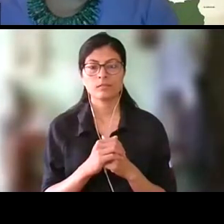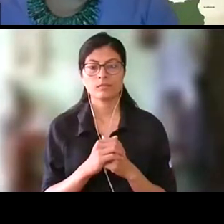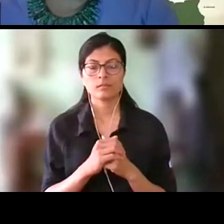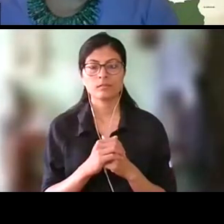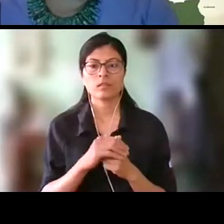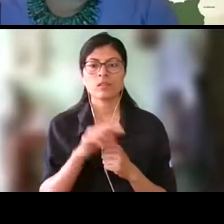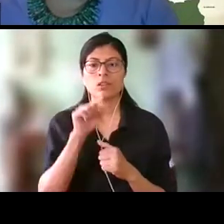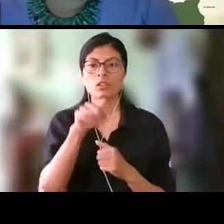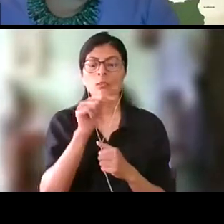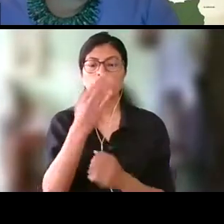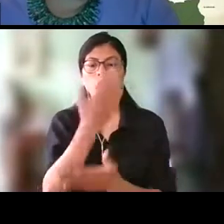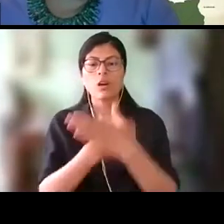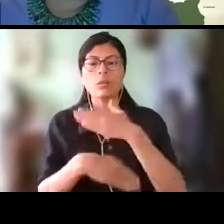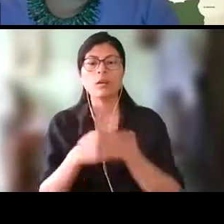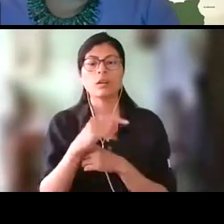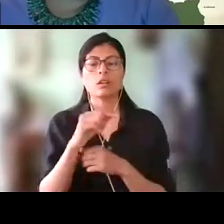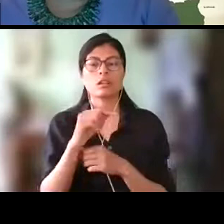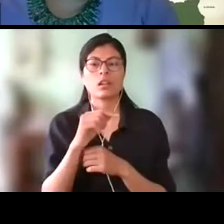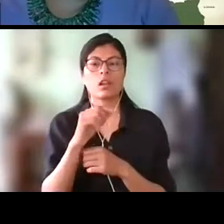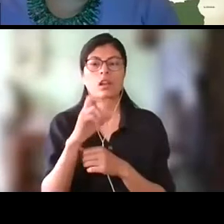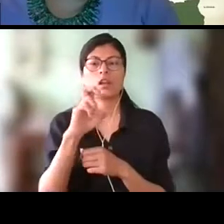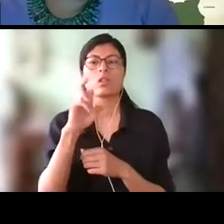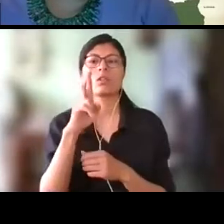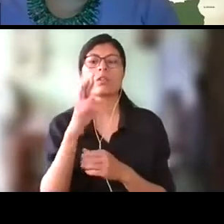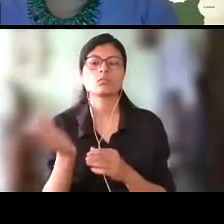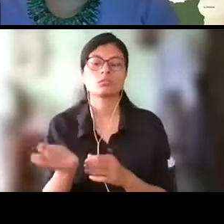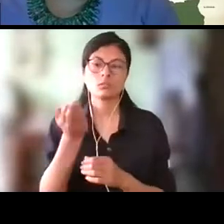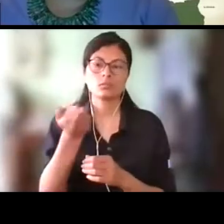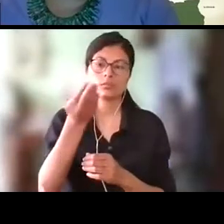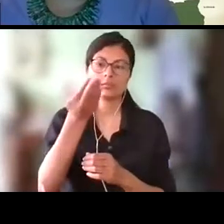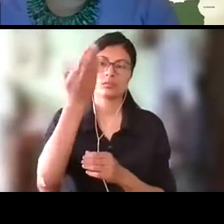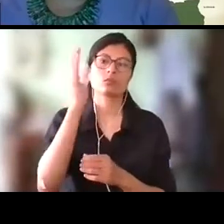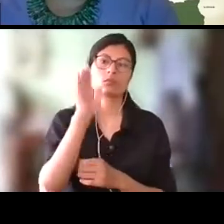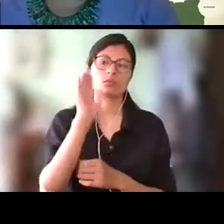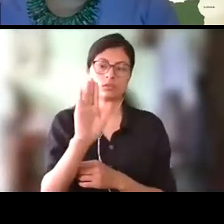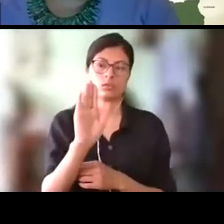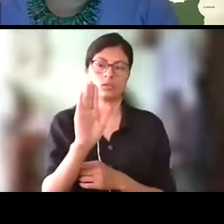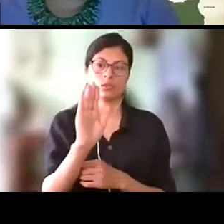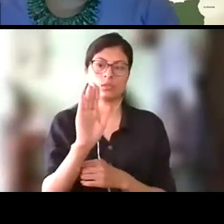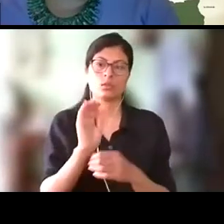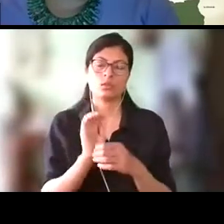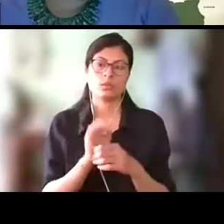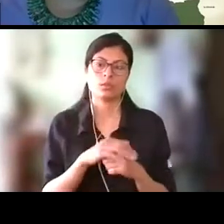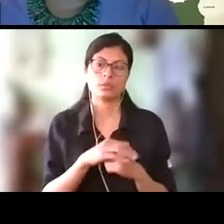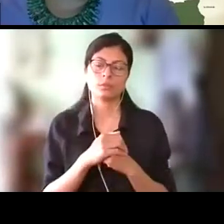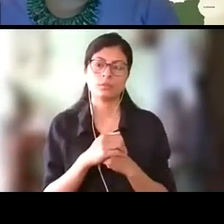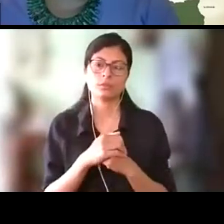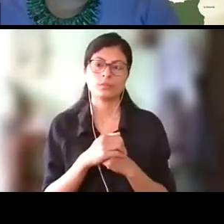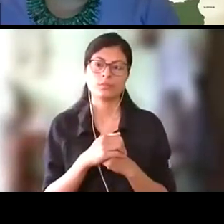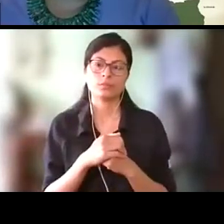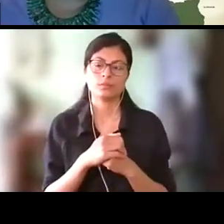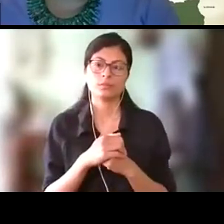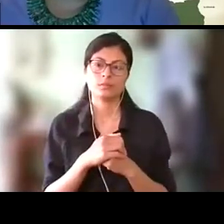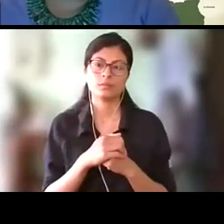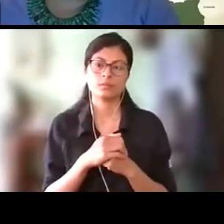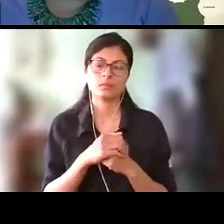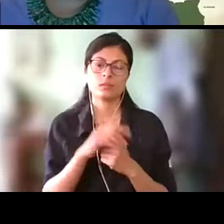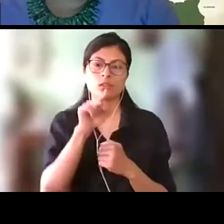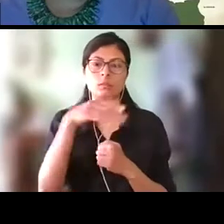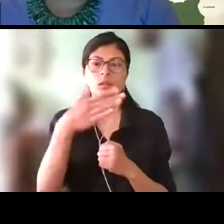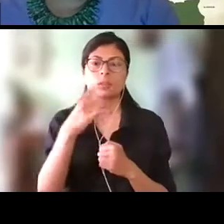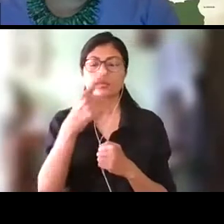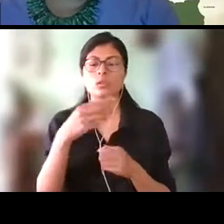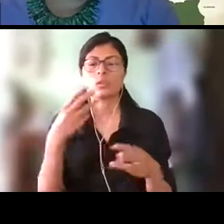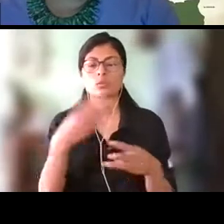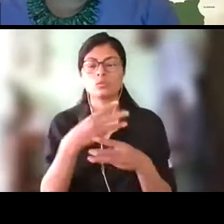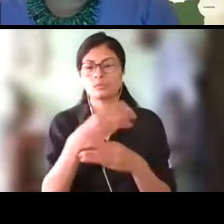higher. And I would like to give you a very good example, which was being conducted last week. So we